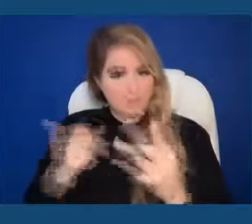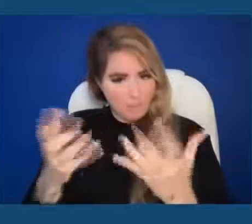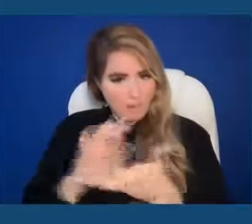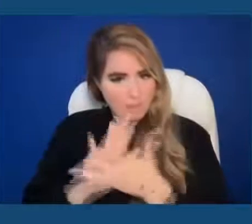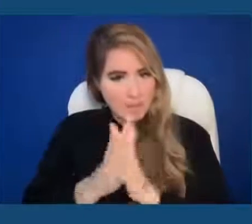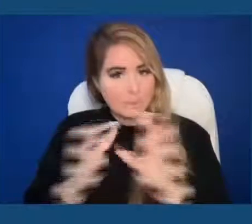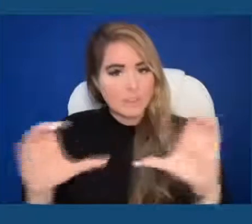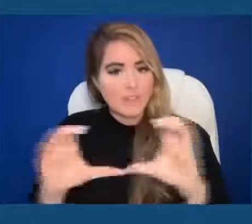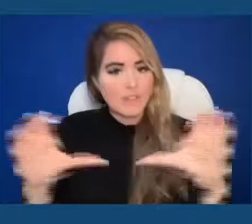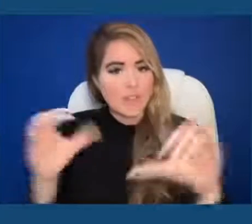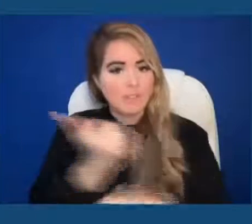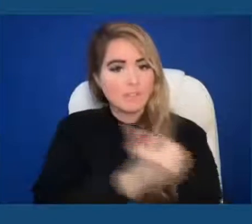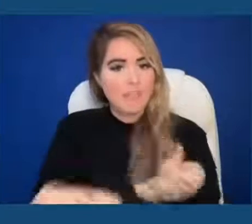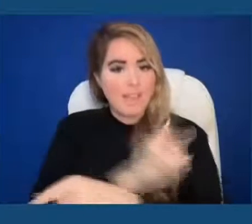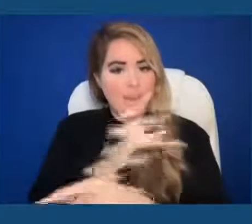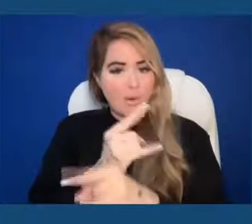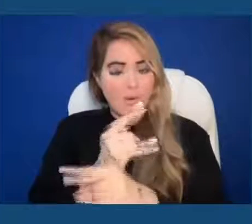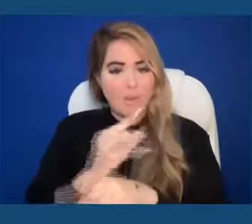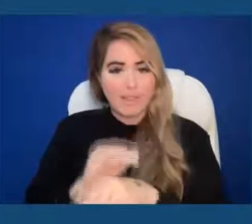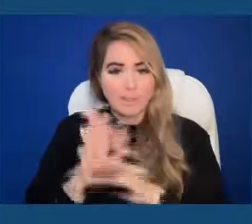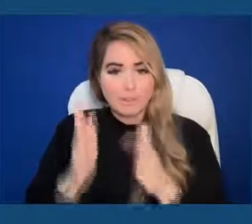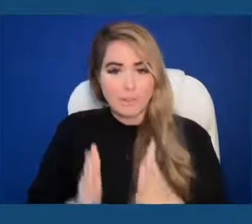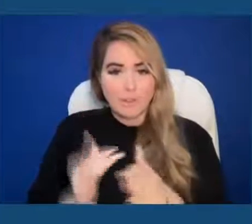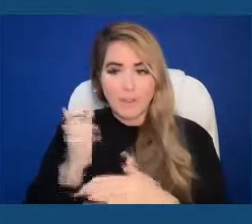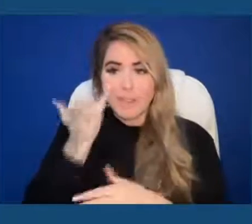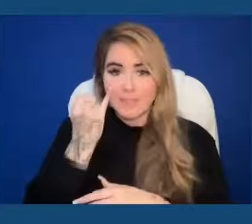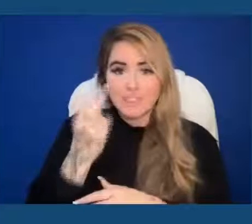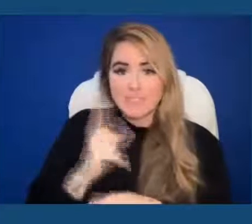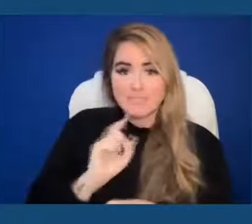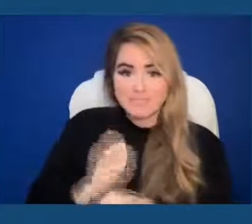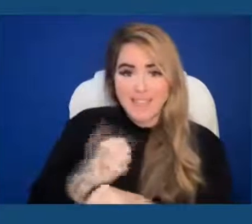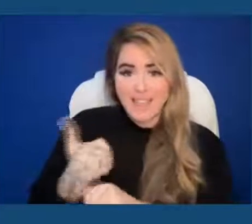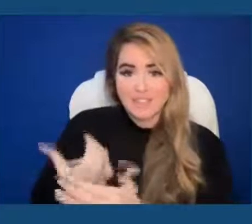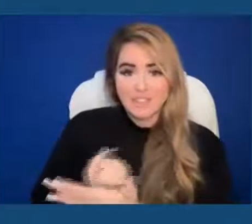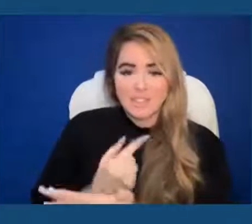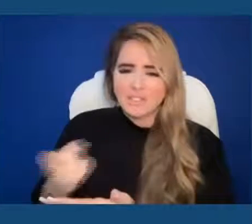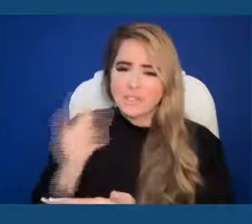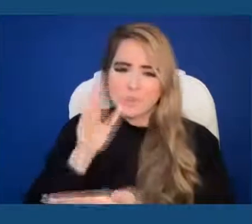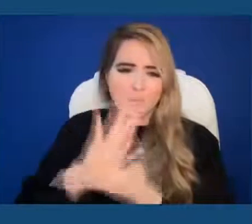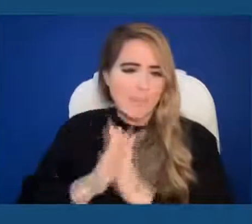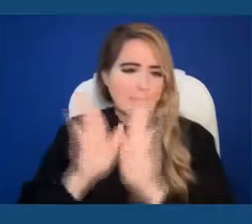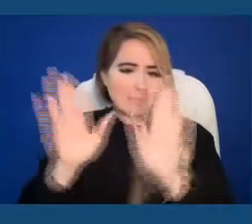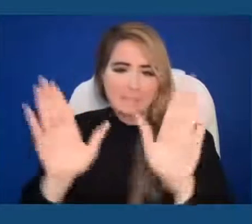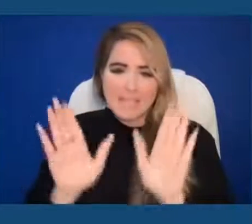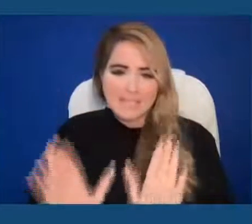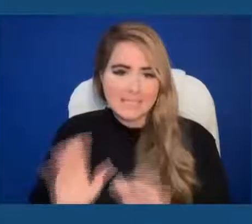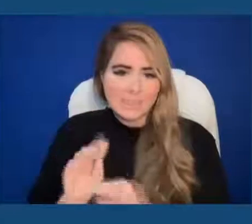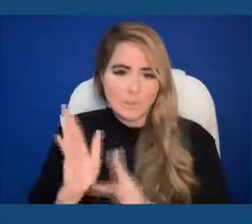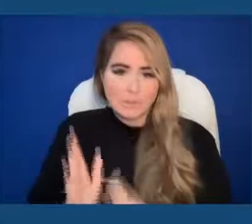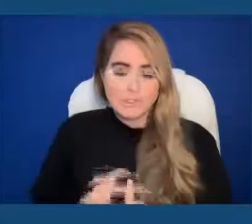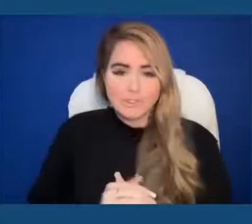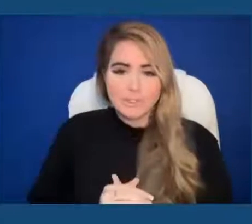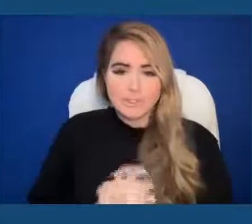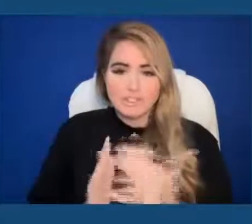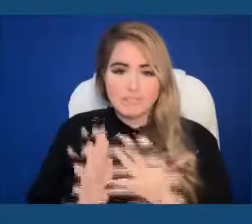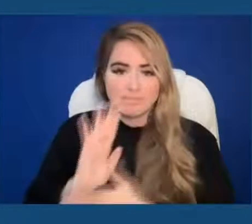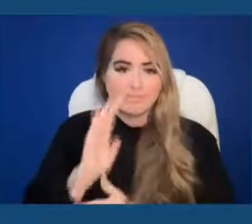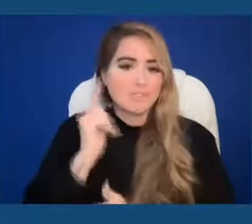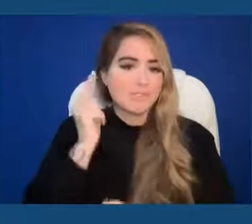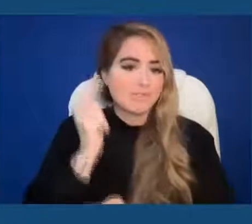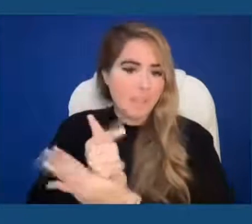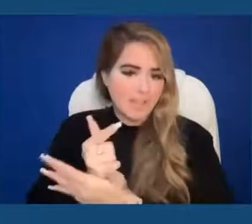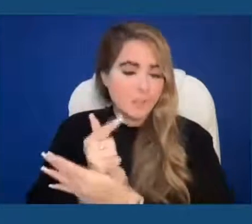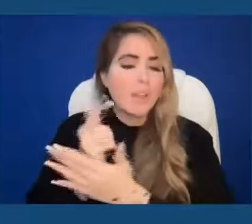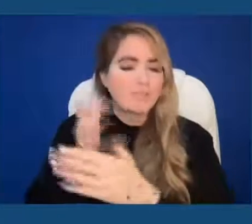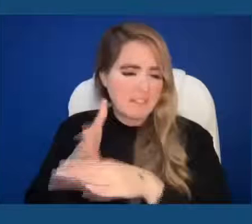counselor. And if given the chance, she would have been a great one. Right? She graduated posthumously at Dutchess Community